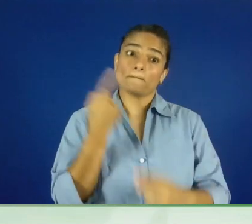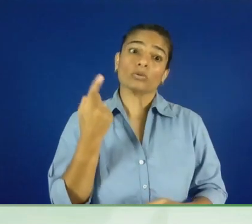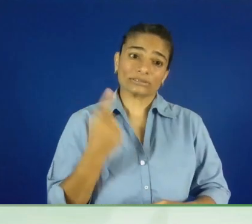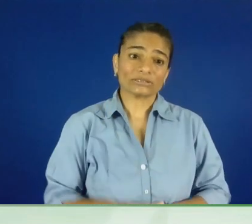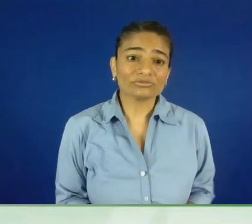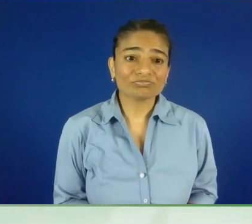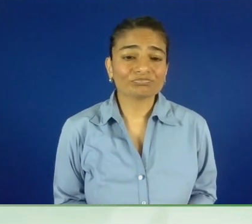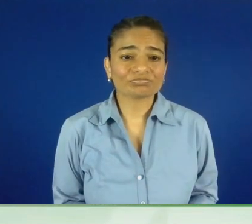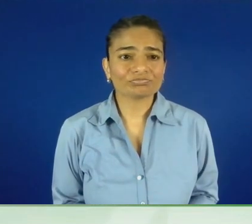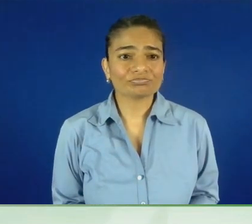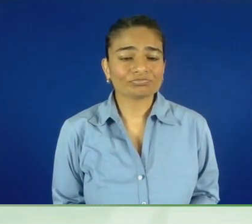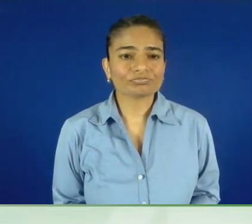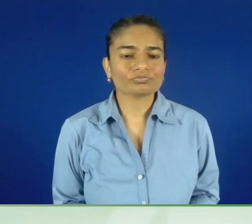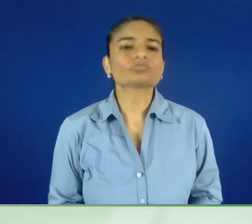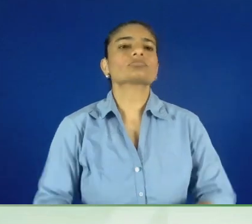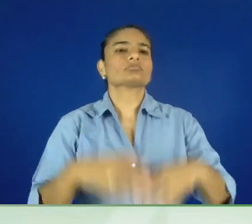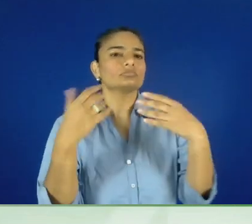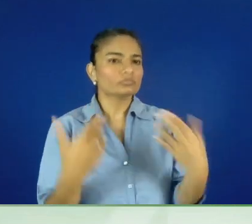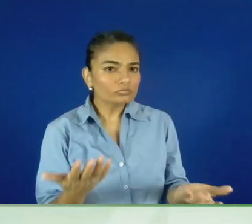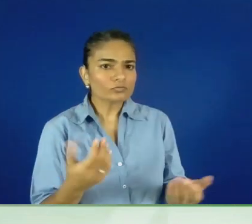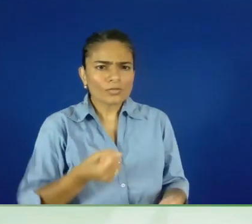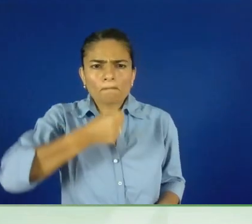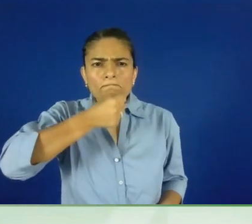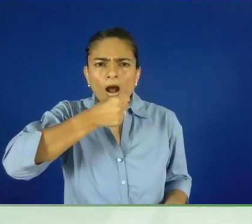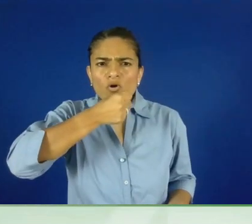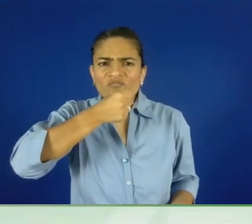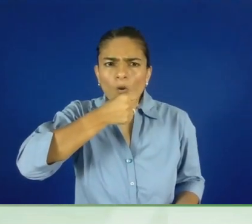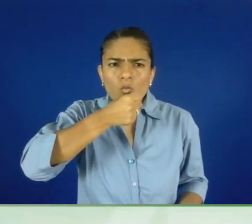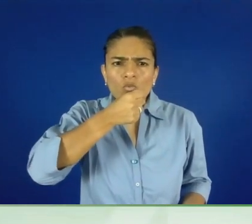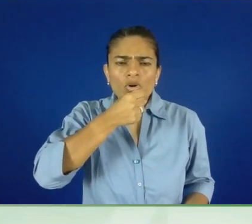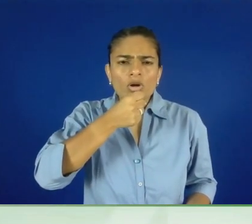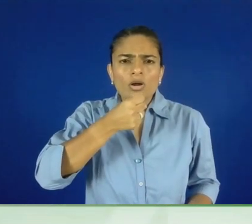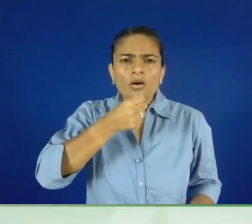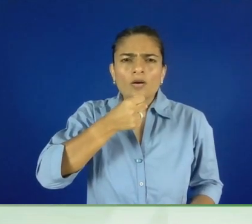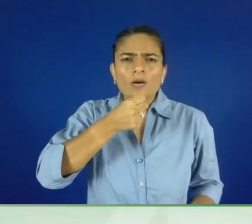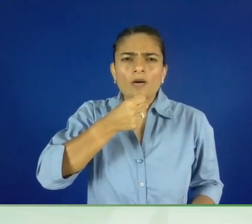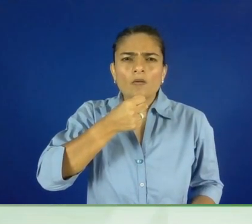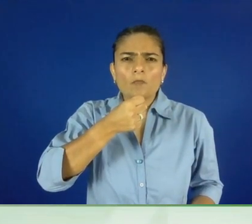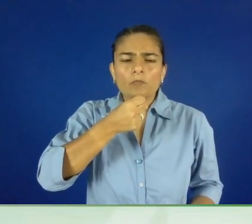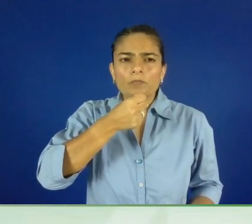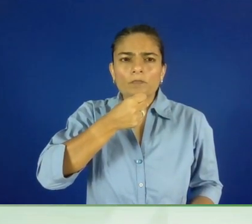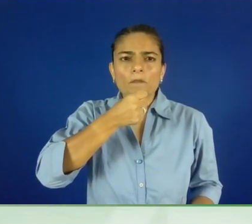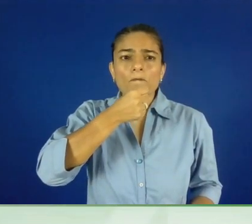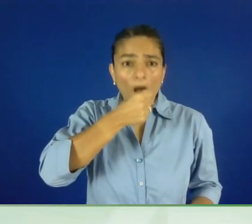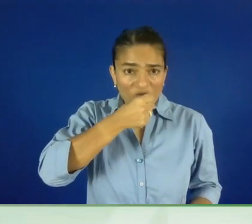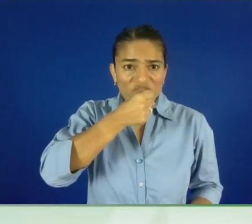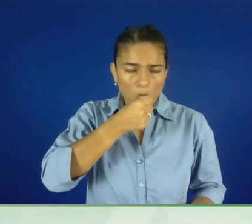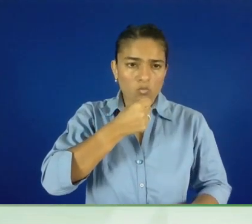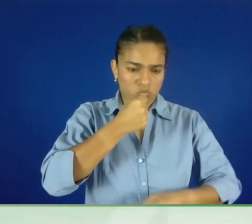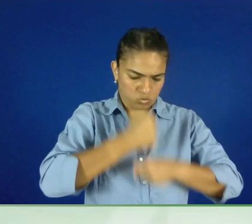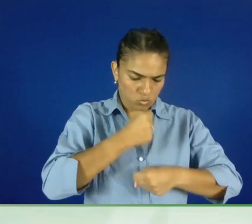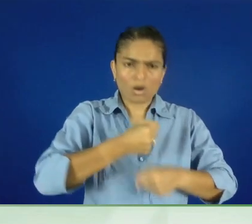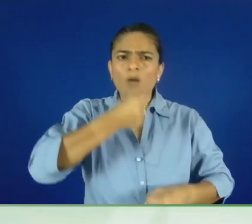The microphones work, but the people do not. And actually that's going to completely change what I was about to say in